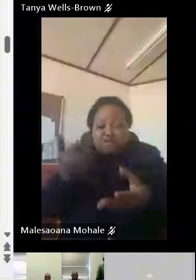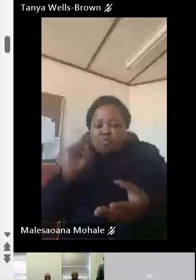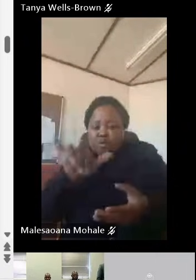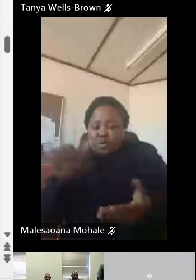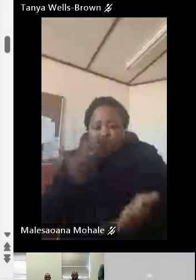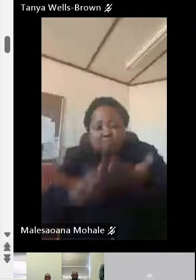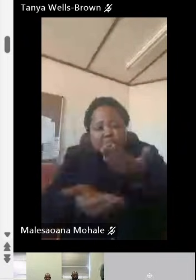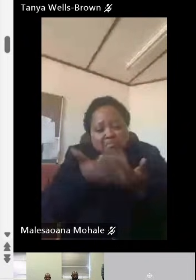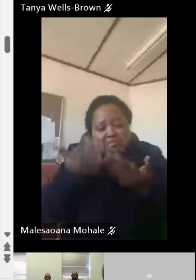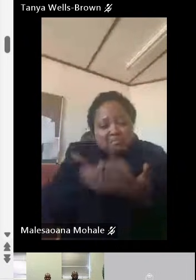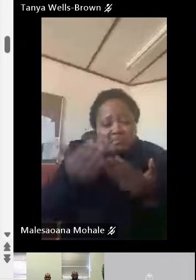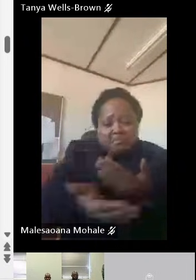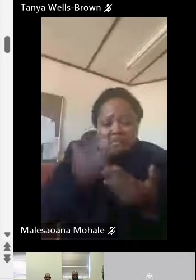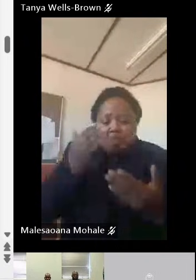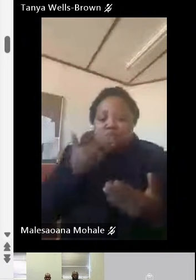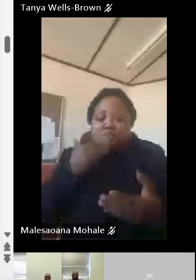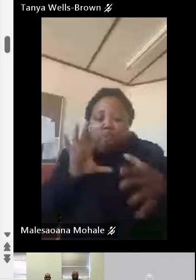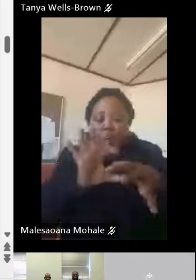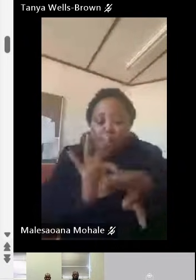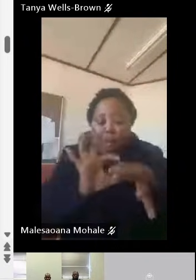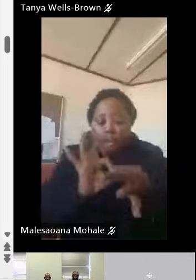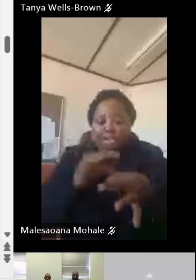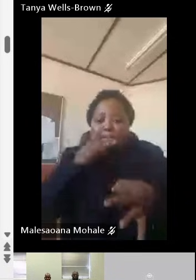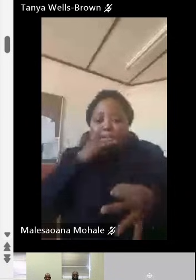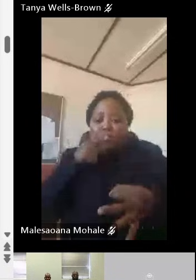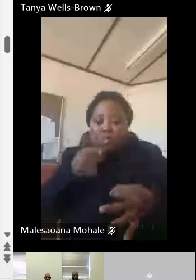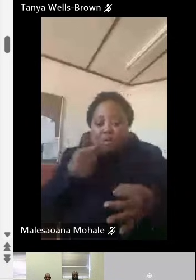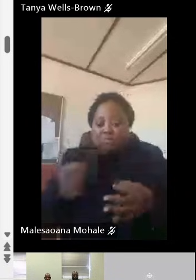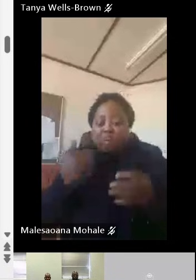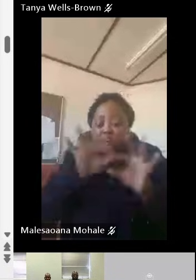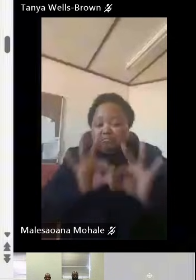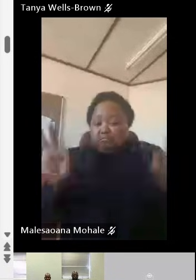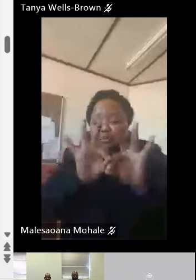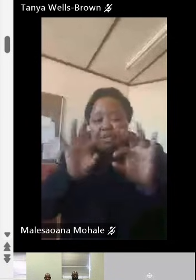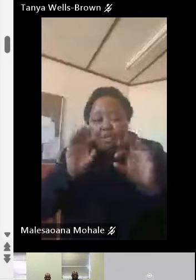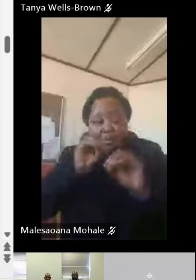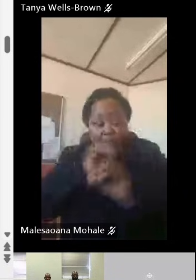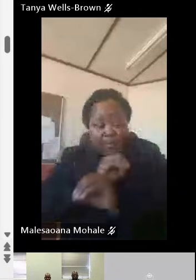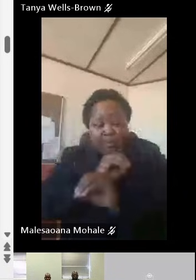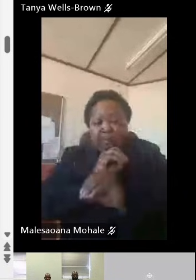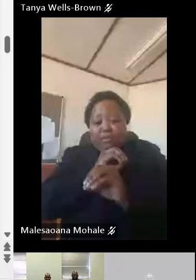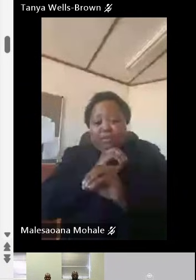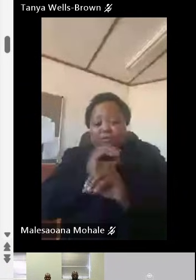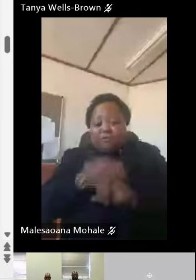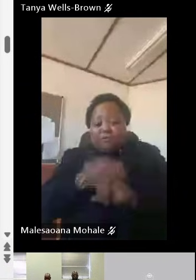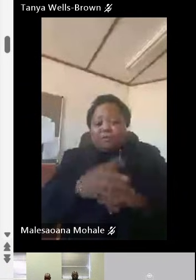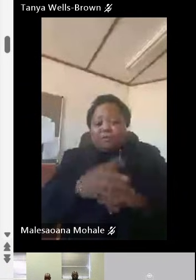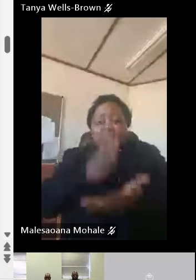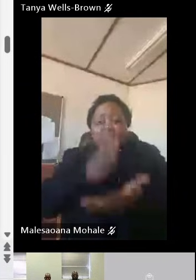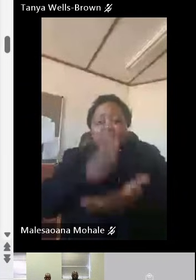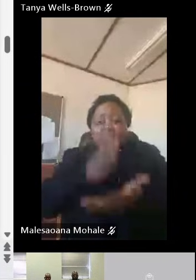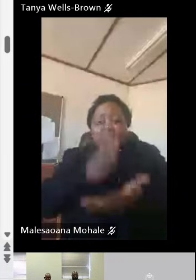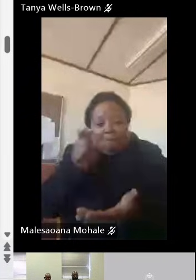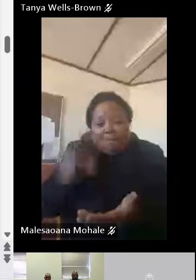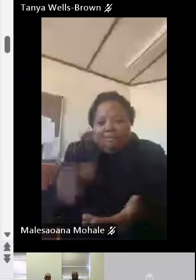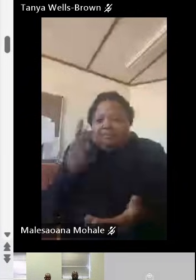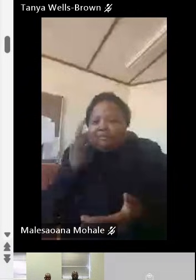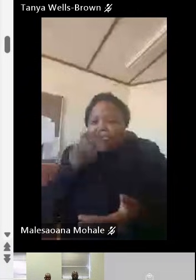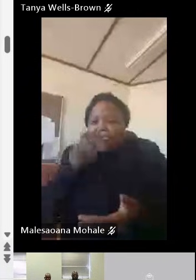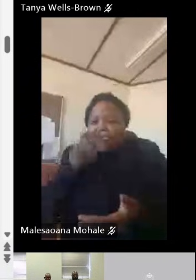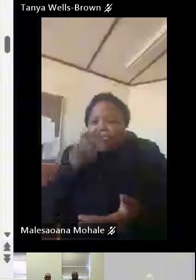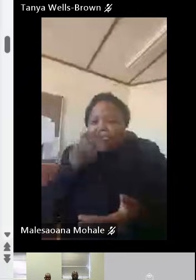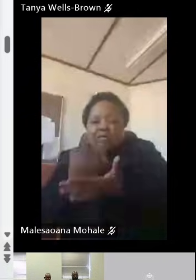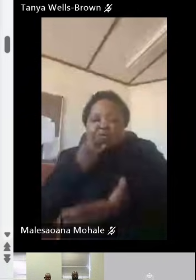homes, and that disadvantaged them one way or the other. It is true, one person can say, but now we have